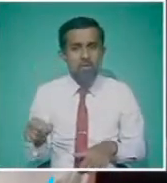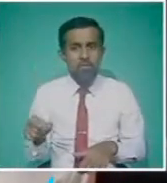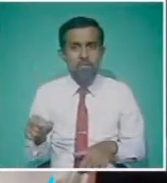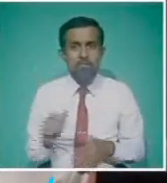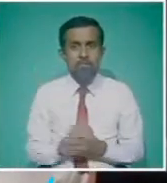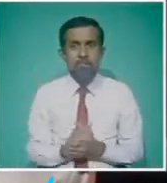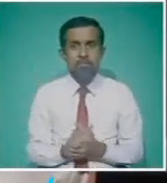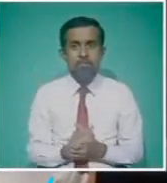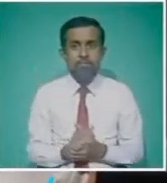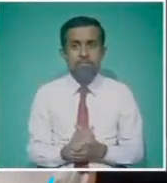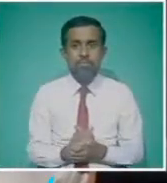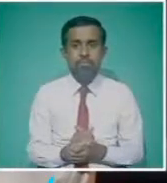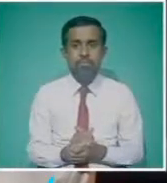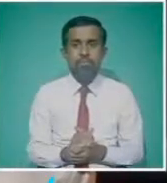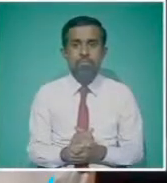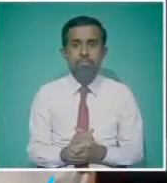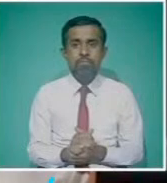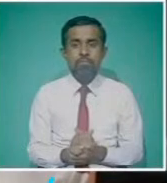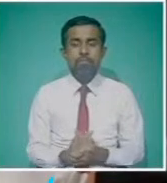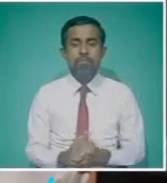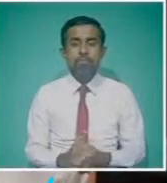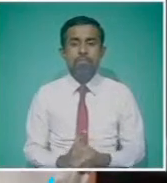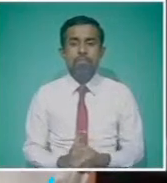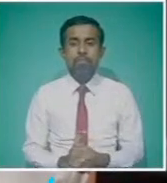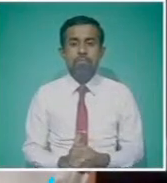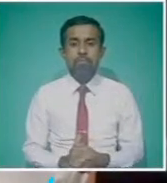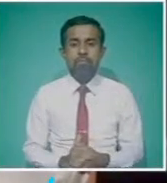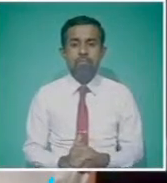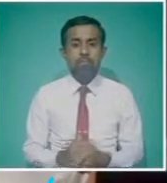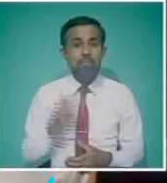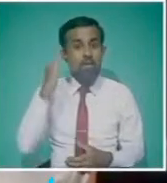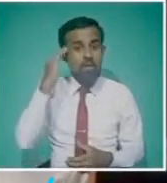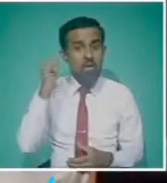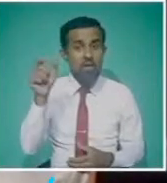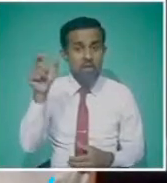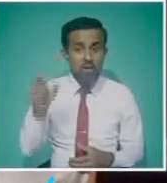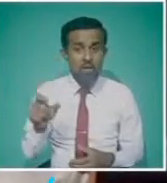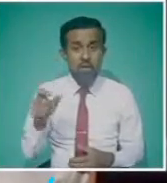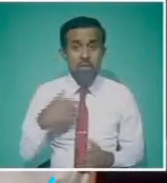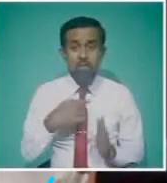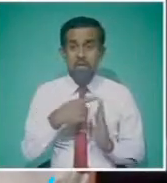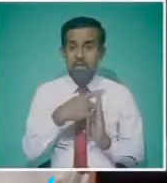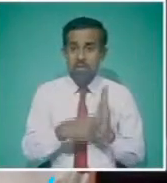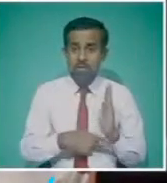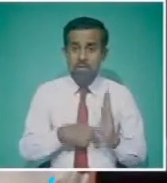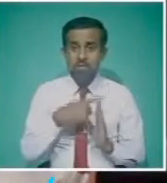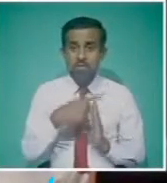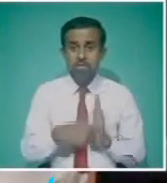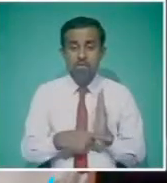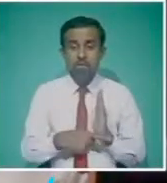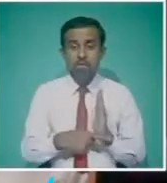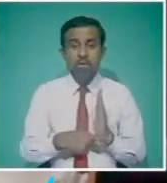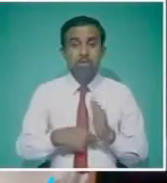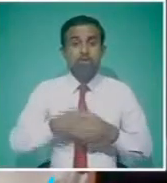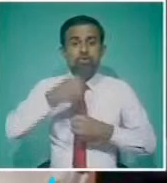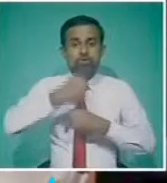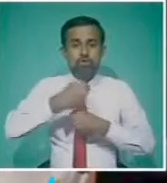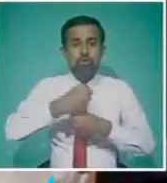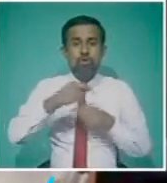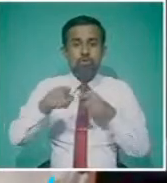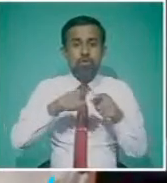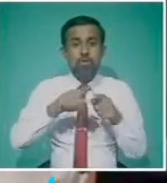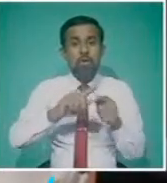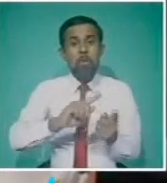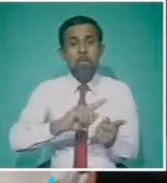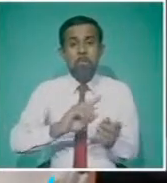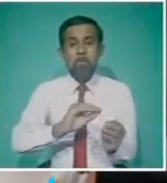when her term came to an end and we became a republic, there was also 2 issues that have been left behind, which has still not